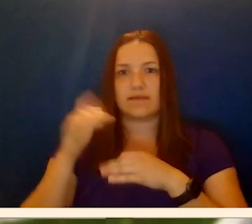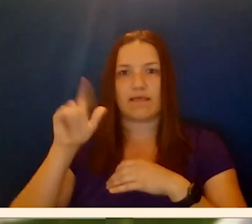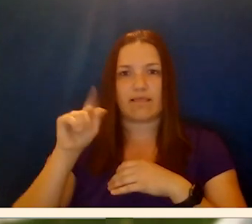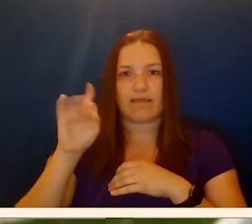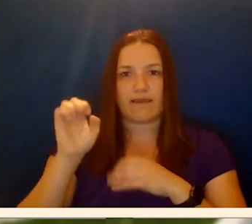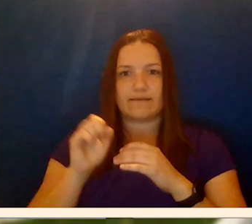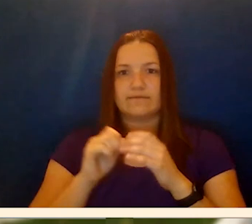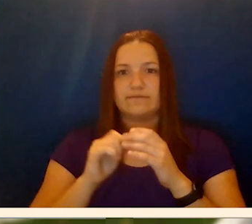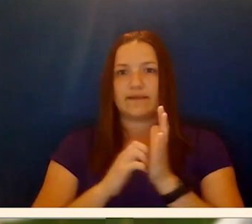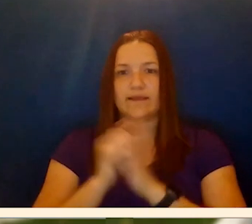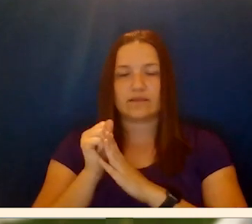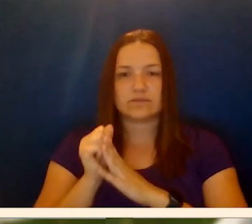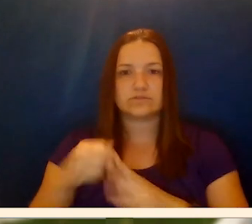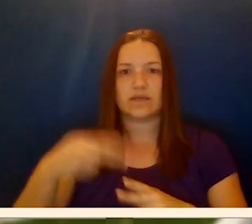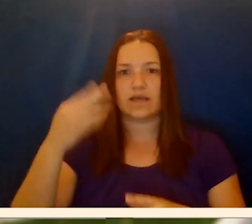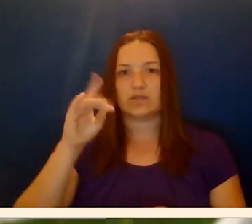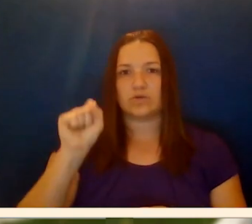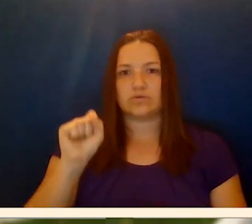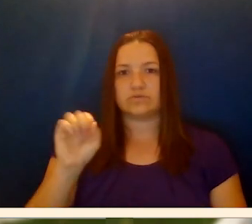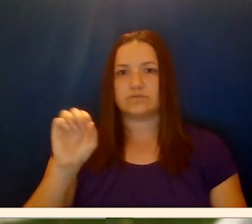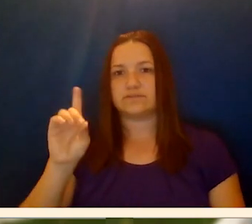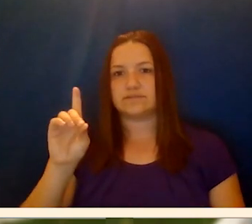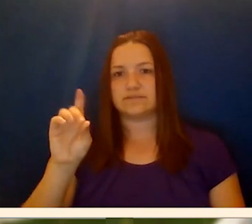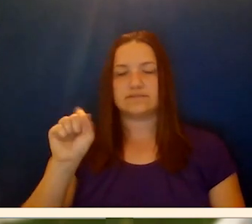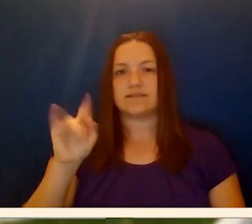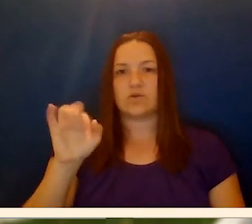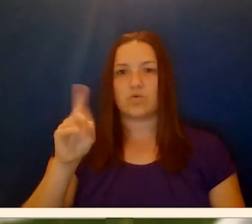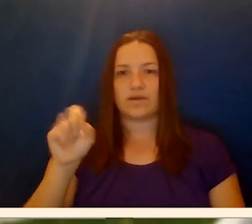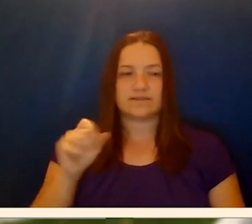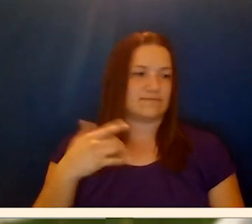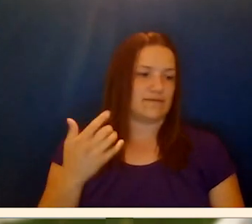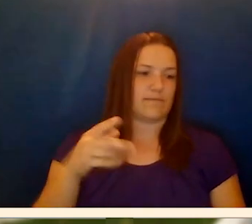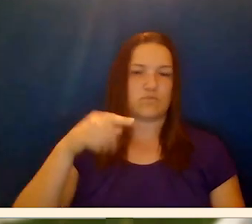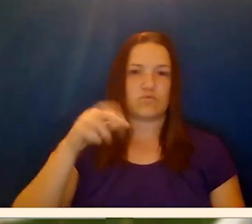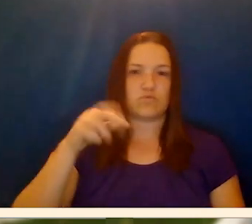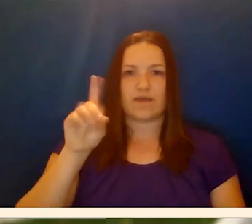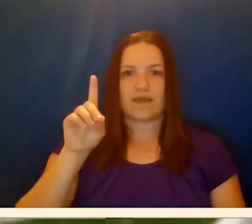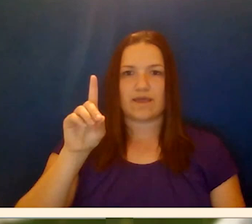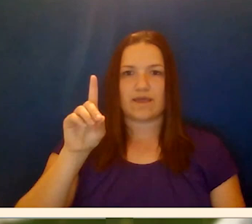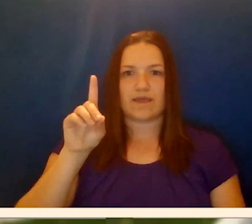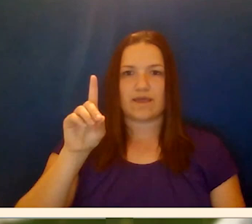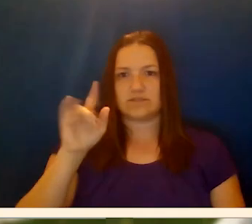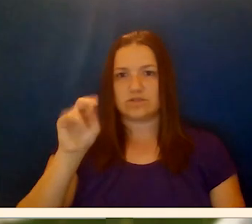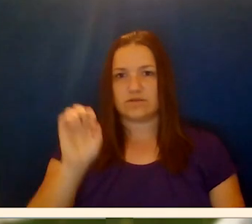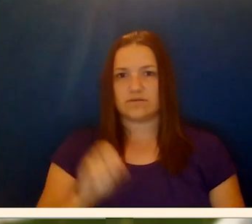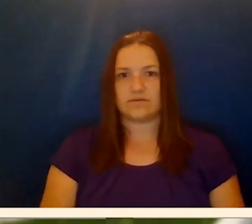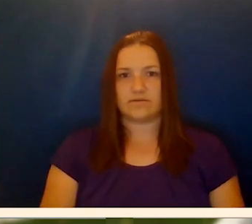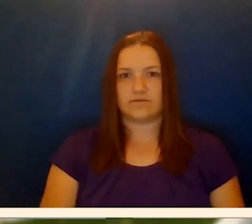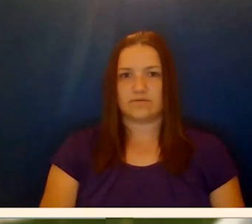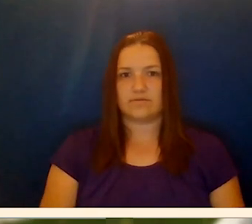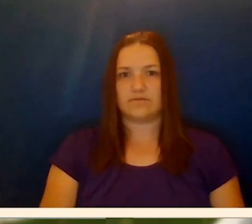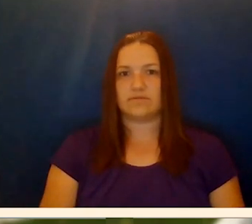steroids like prednisone. So various stated categories of compromised